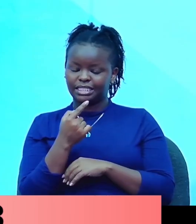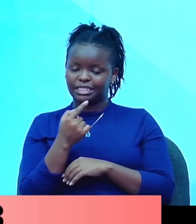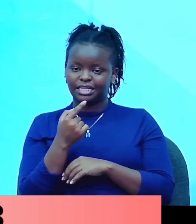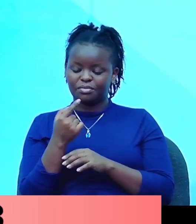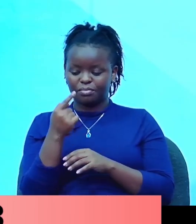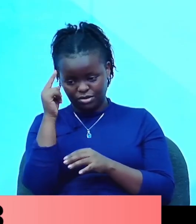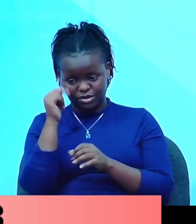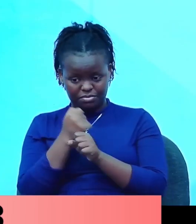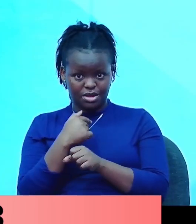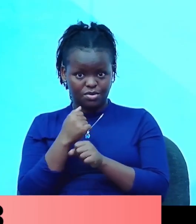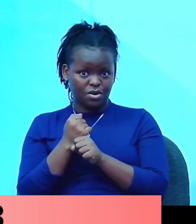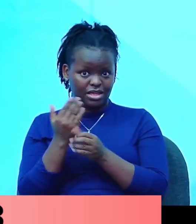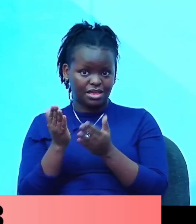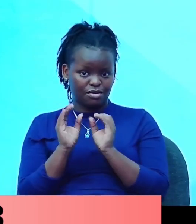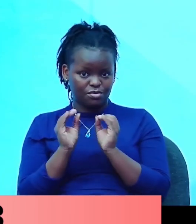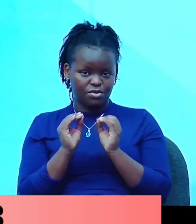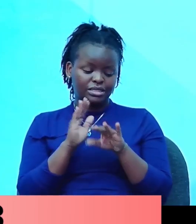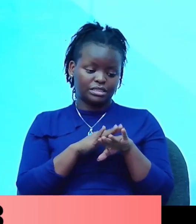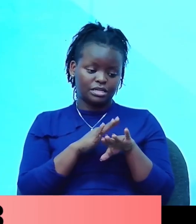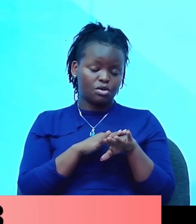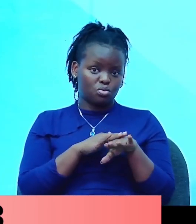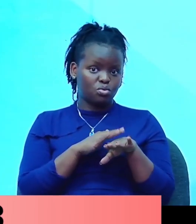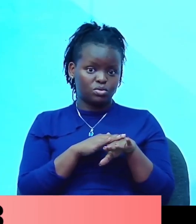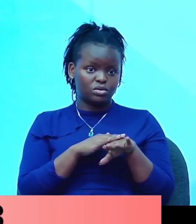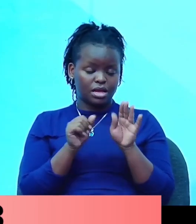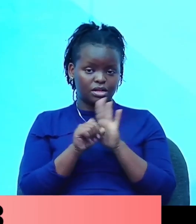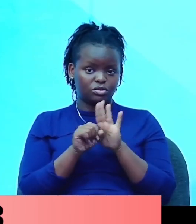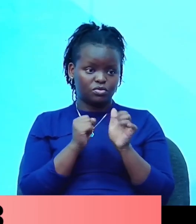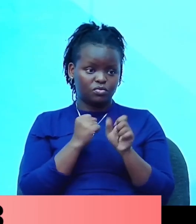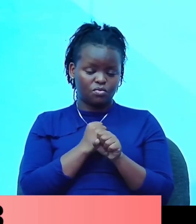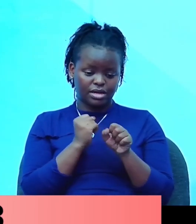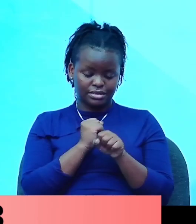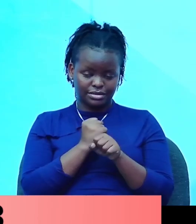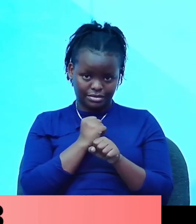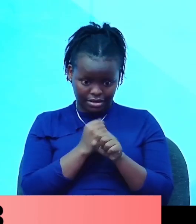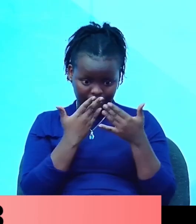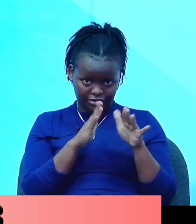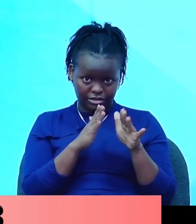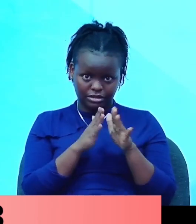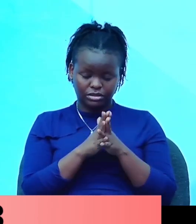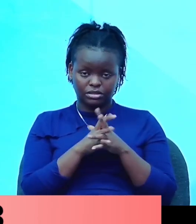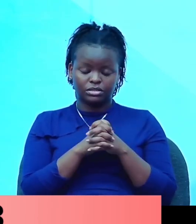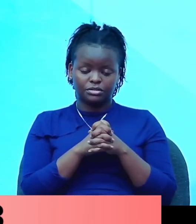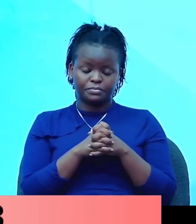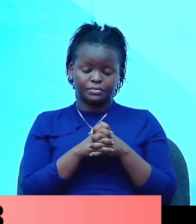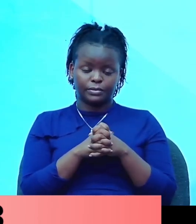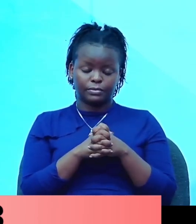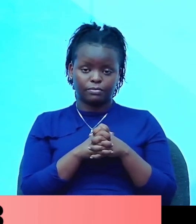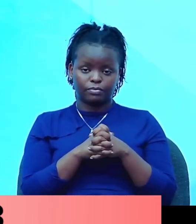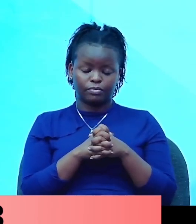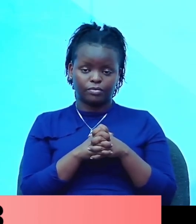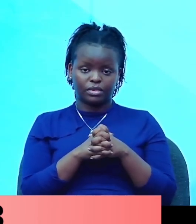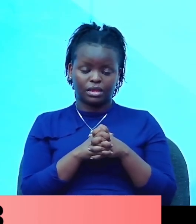actually a very good app, and there's a lot of work that's been done. Right. To just